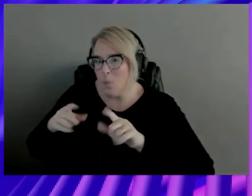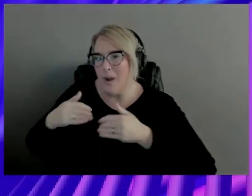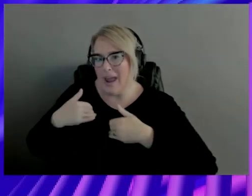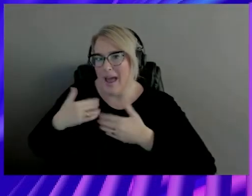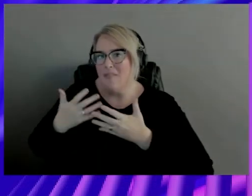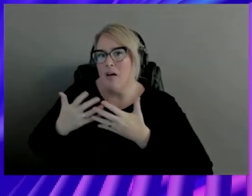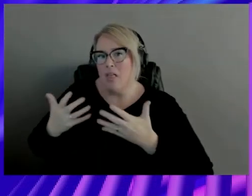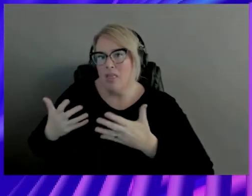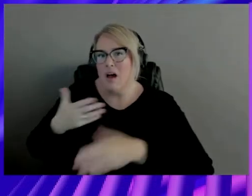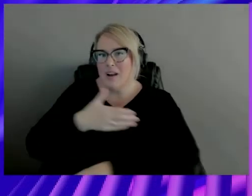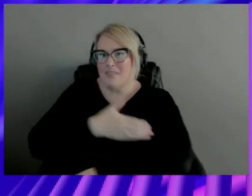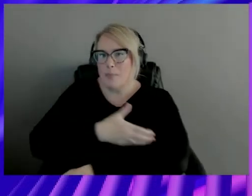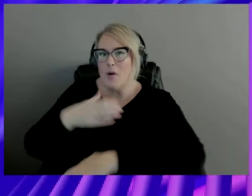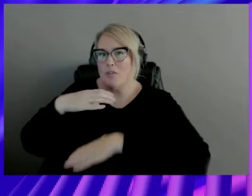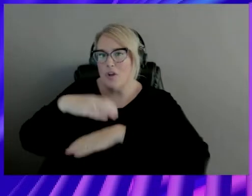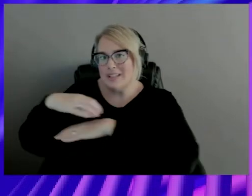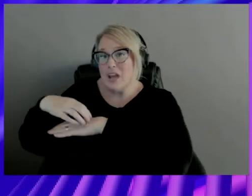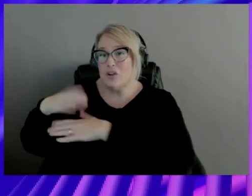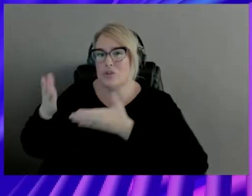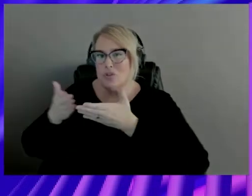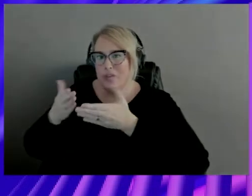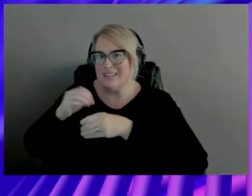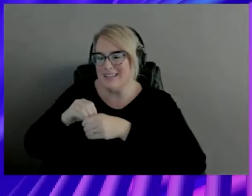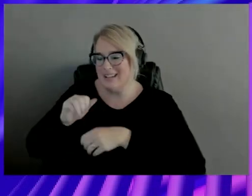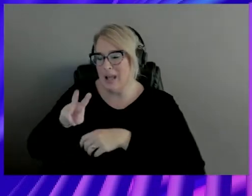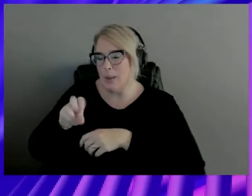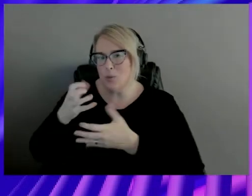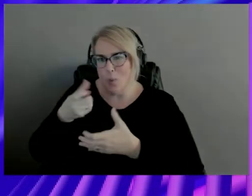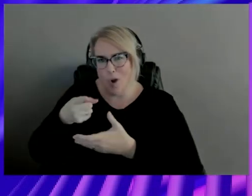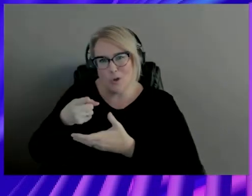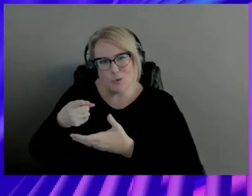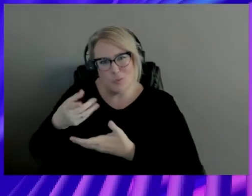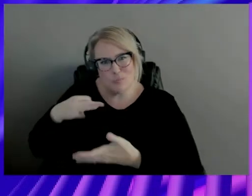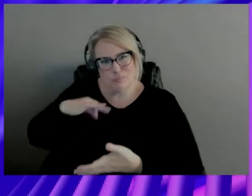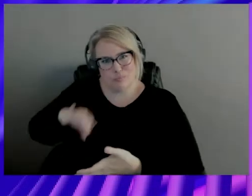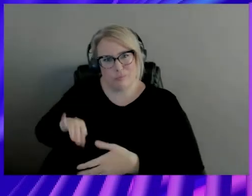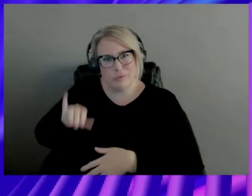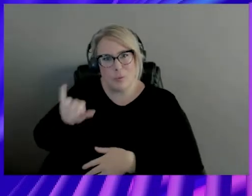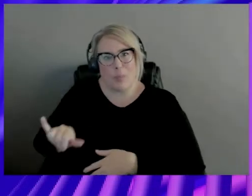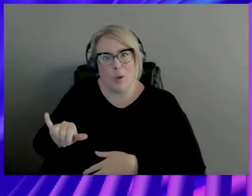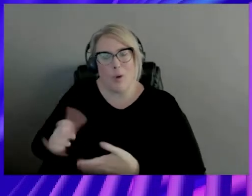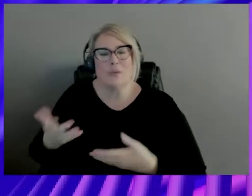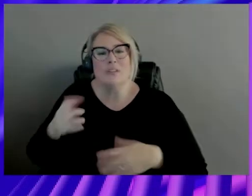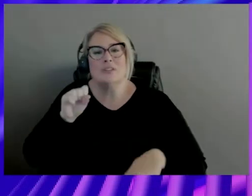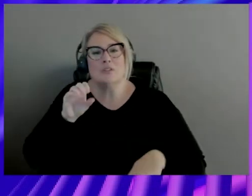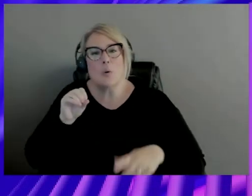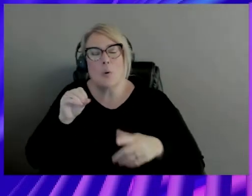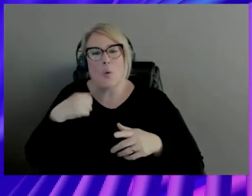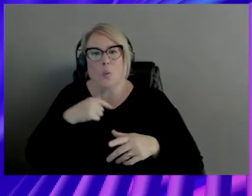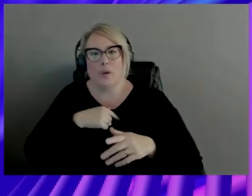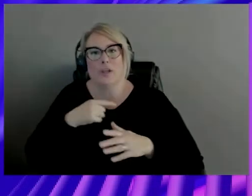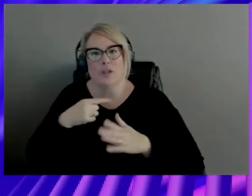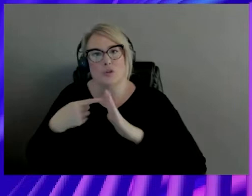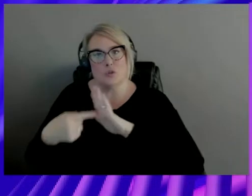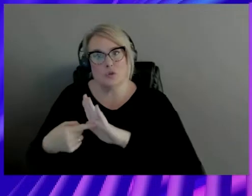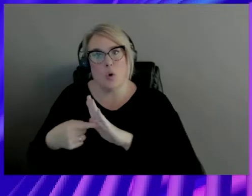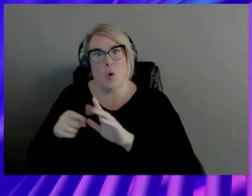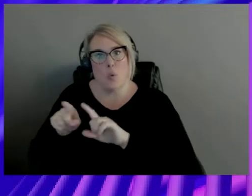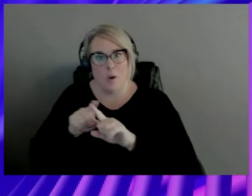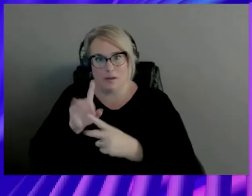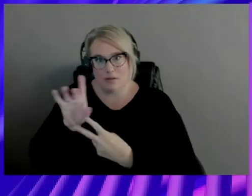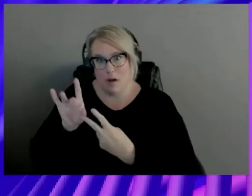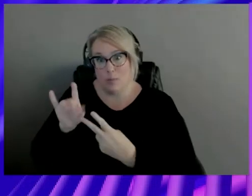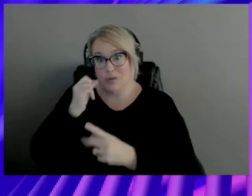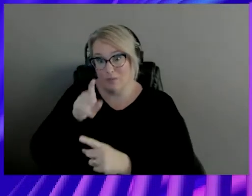powerful container services at AWS, and we want you to be able to take advantage of those. So we still show them up as options, and if you select those,